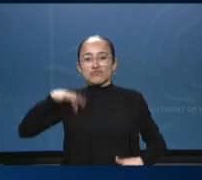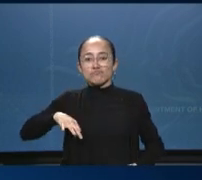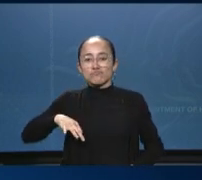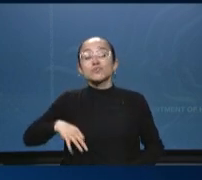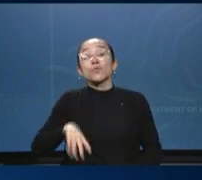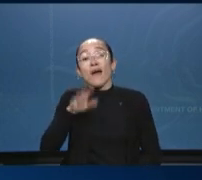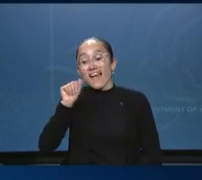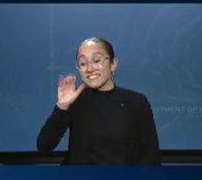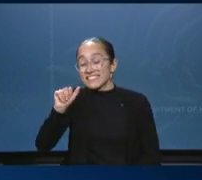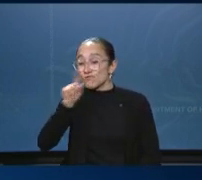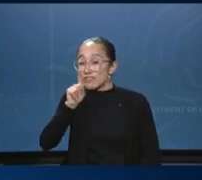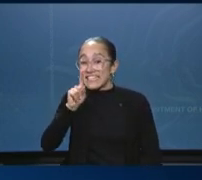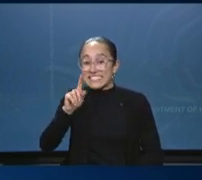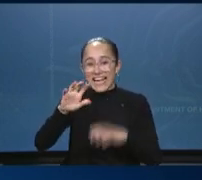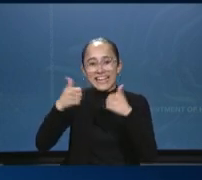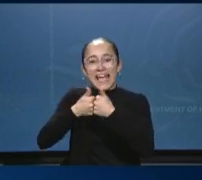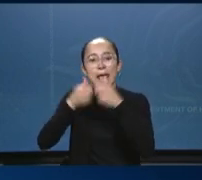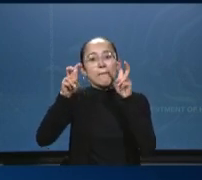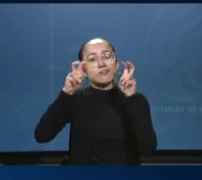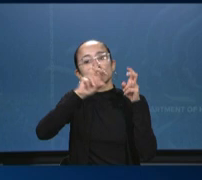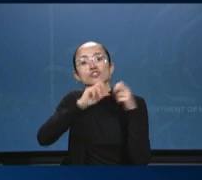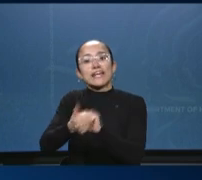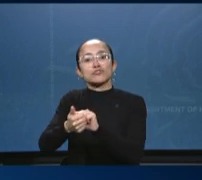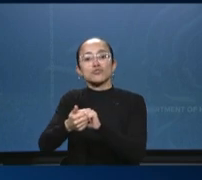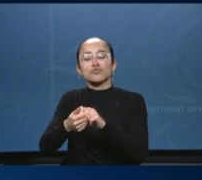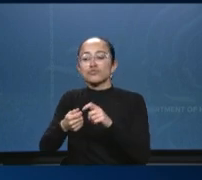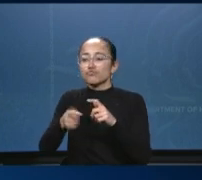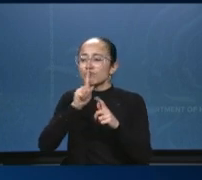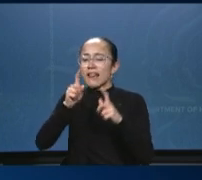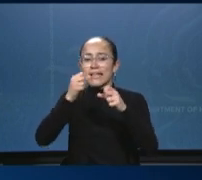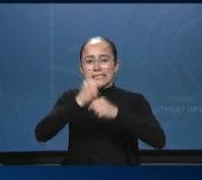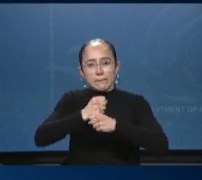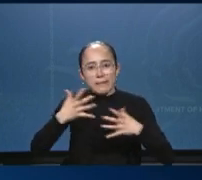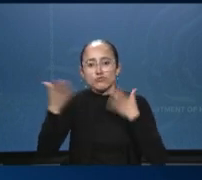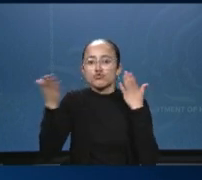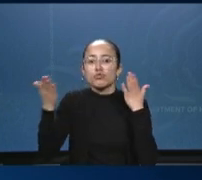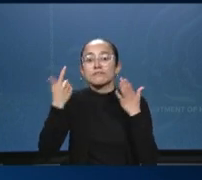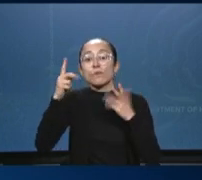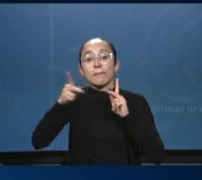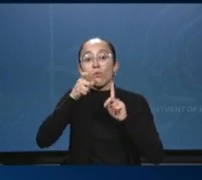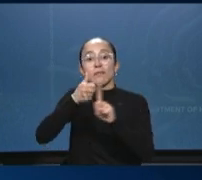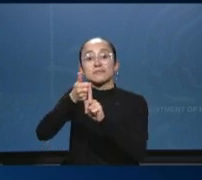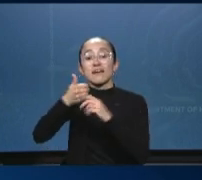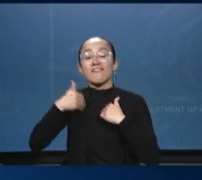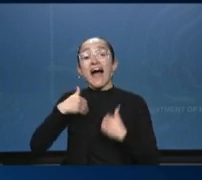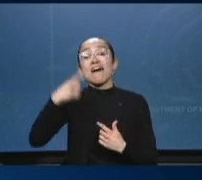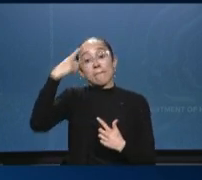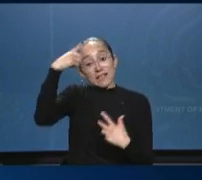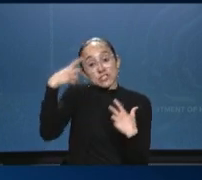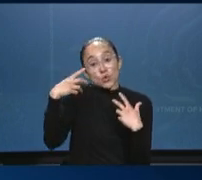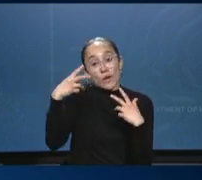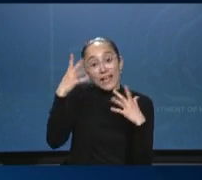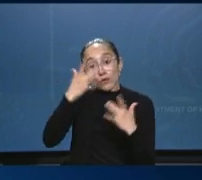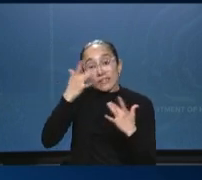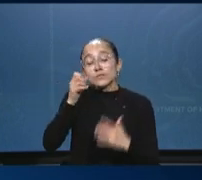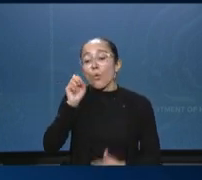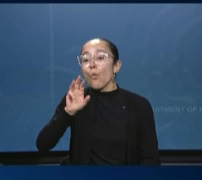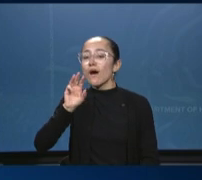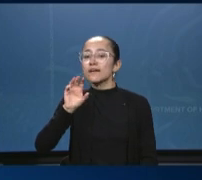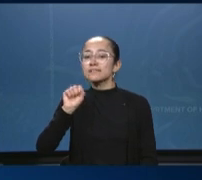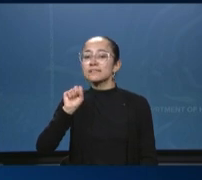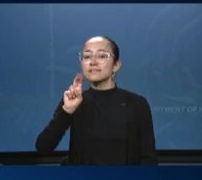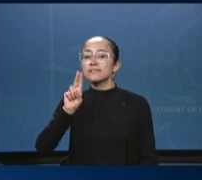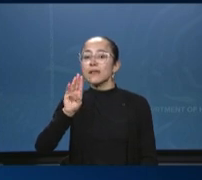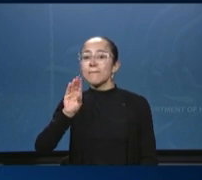largest expansion in history of services for people with mental illness and substance use disorder. And it took us